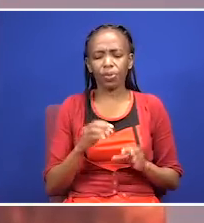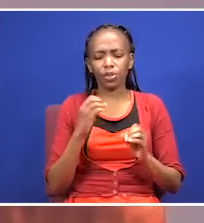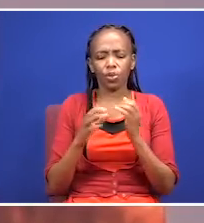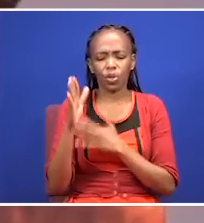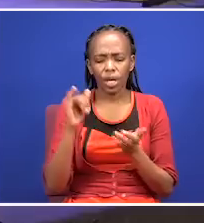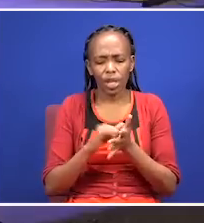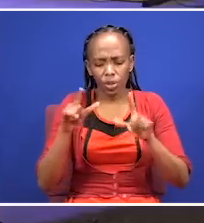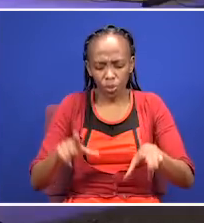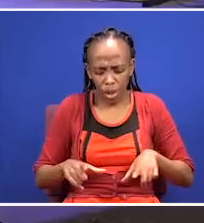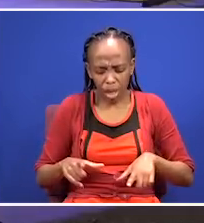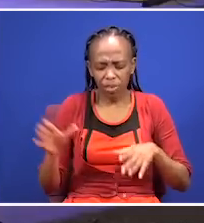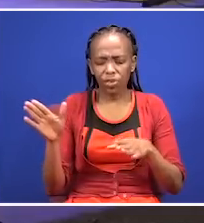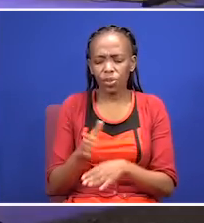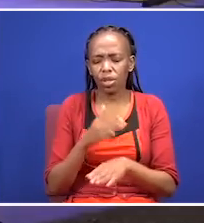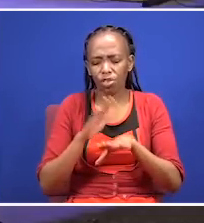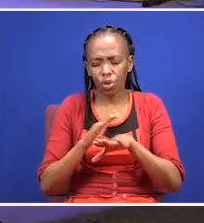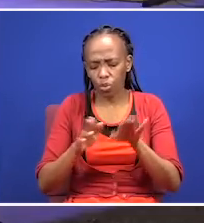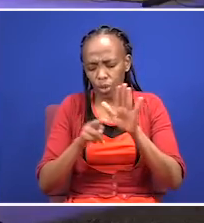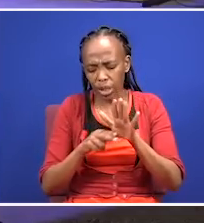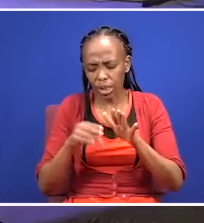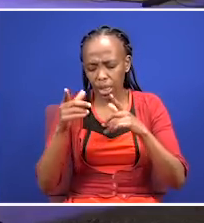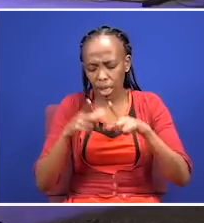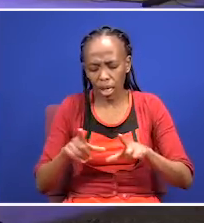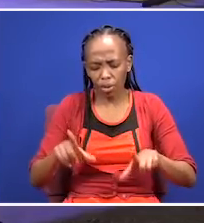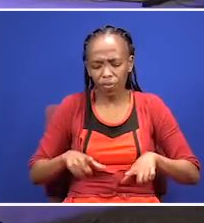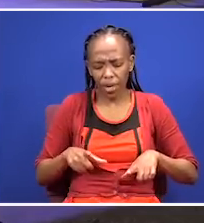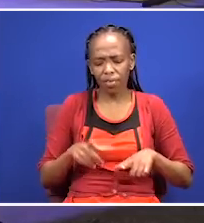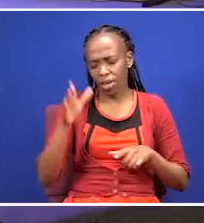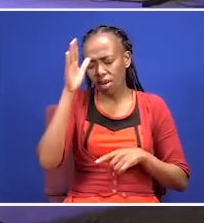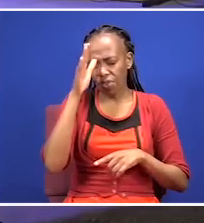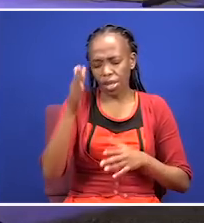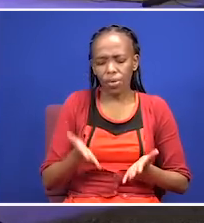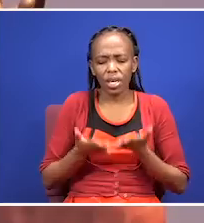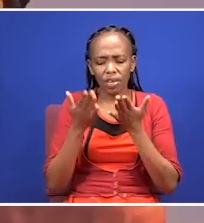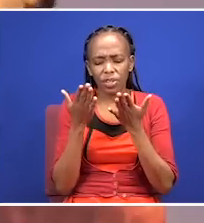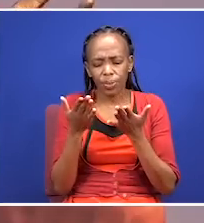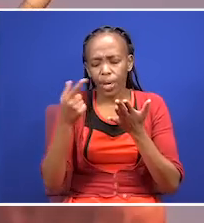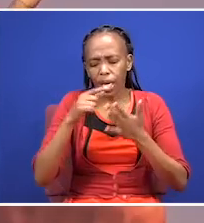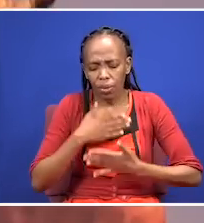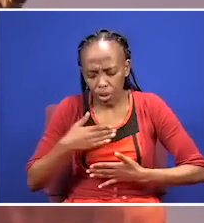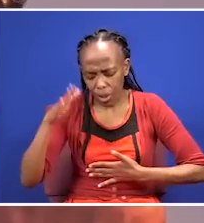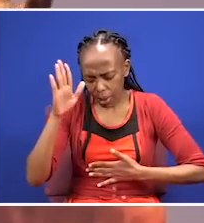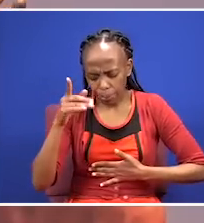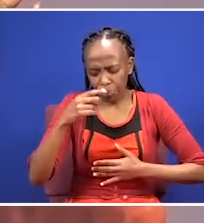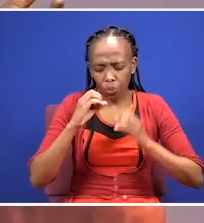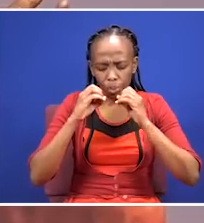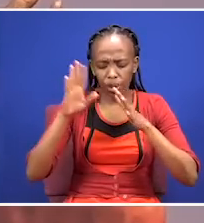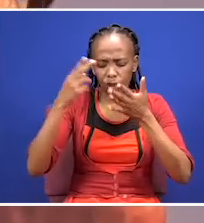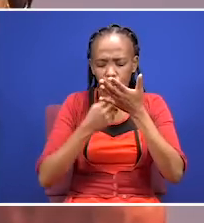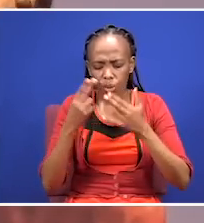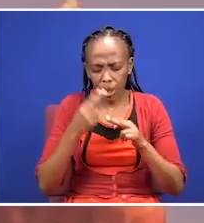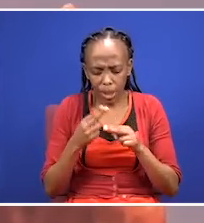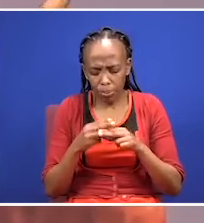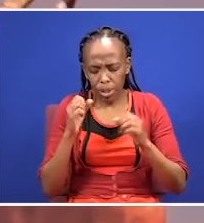that we shall live to sing of your goodness in the land of the living father we lift you up and we honor you we bless your holy